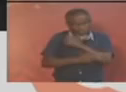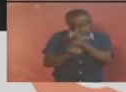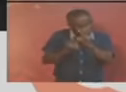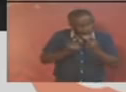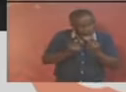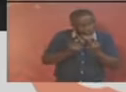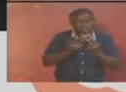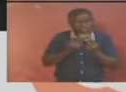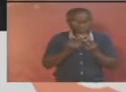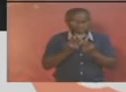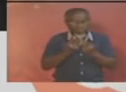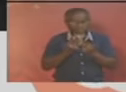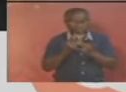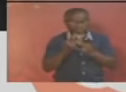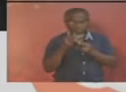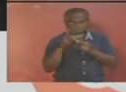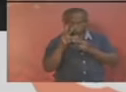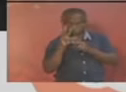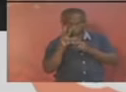get that information.